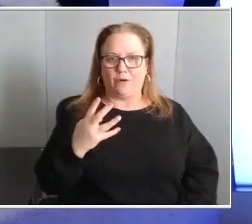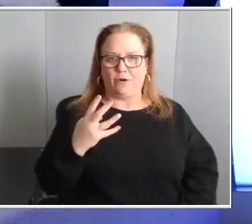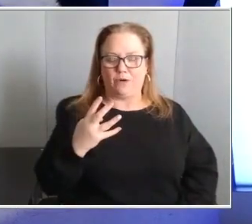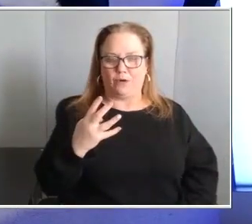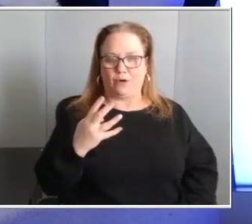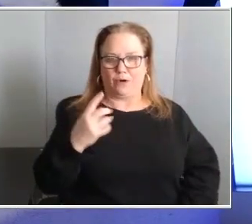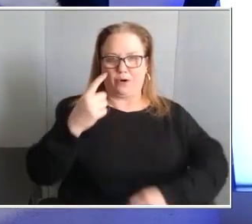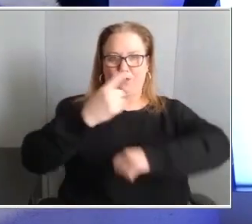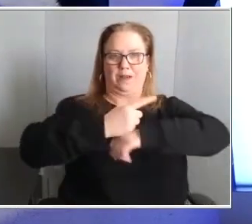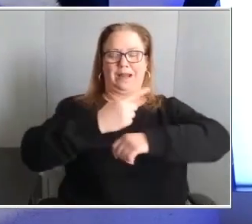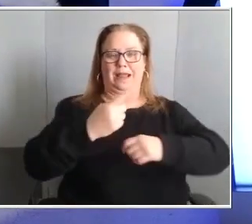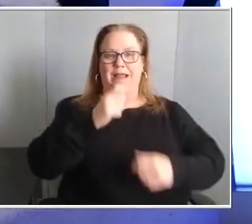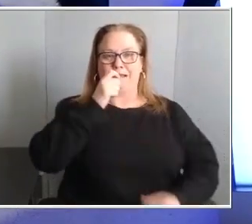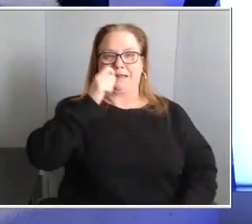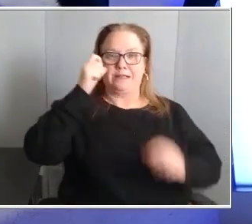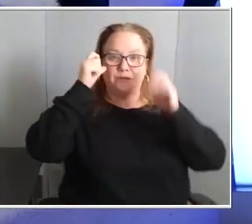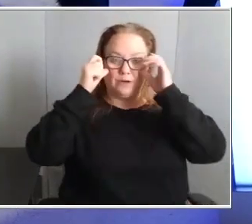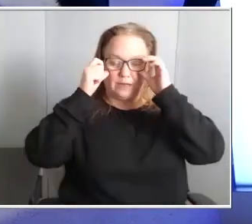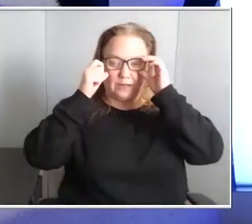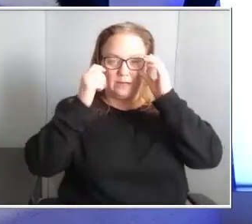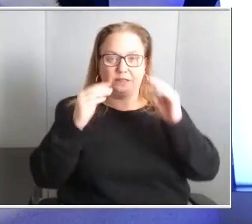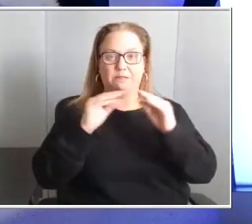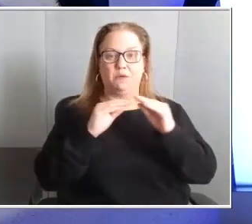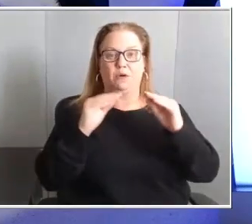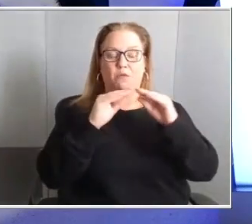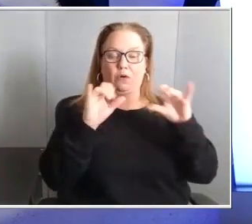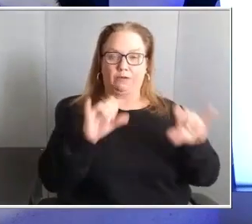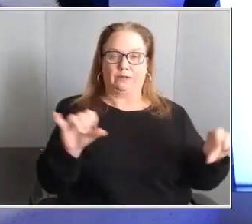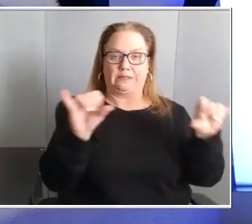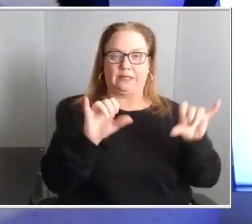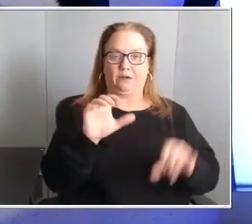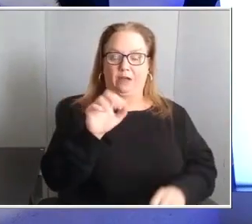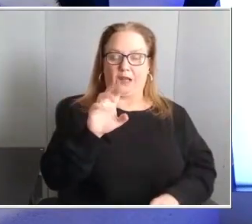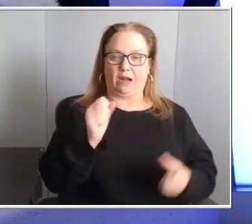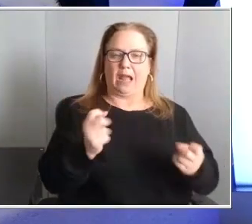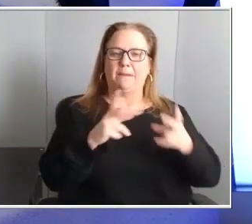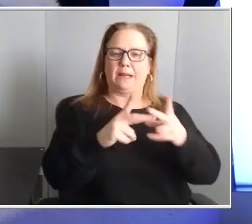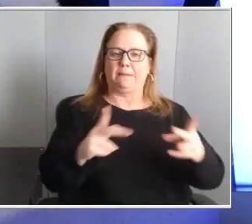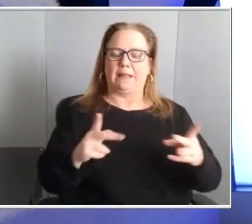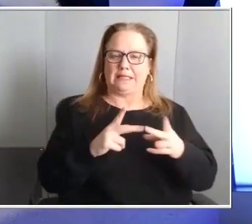one day. Yeah. And so this is becoming more and more the standard. Yeah. And how many places do this kind of thing?